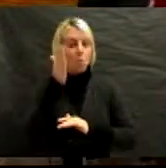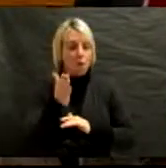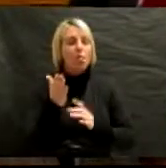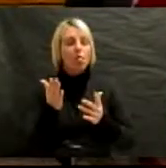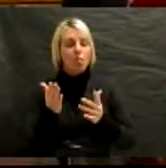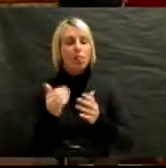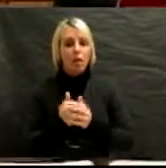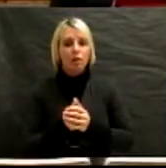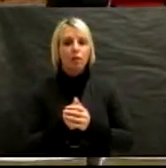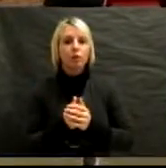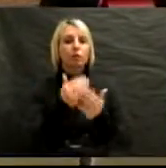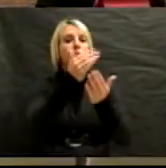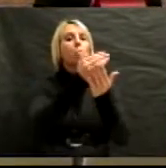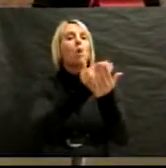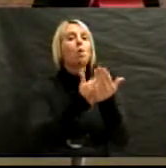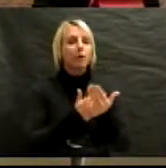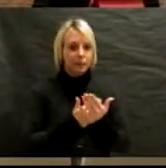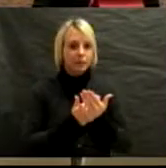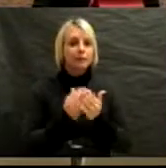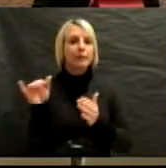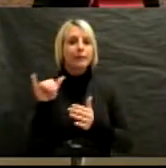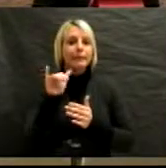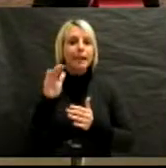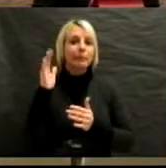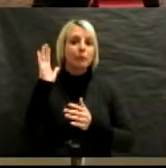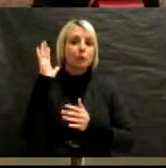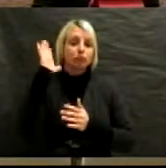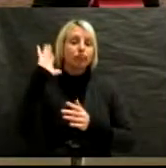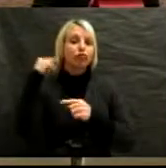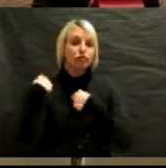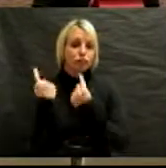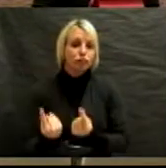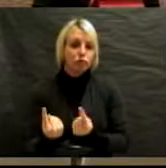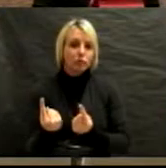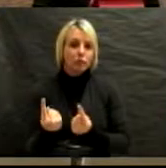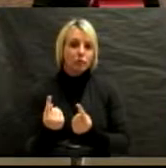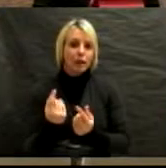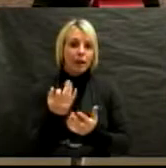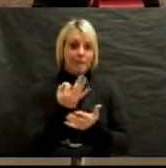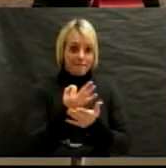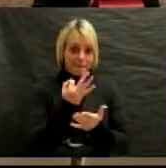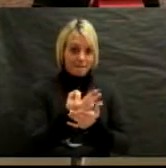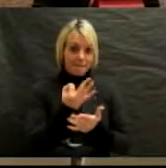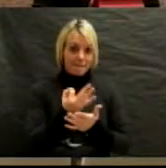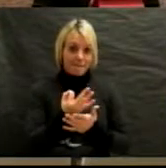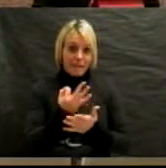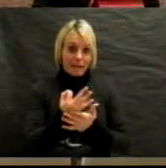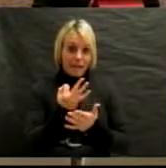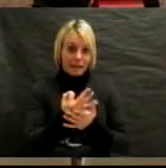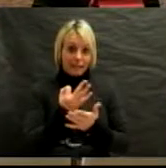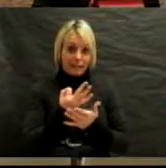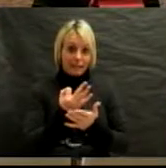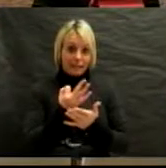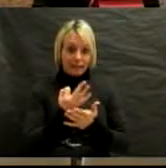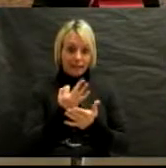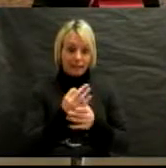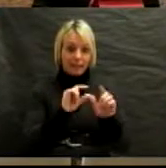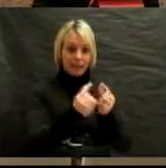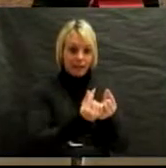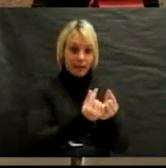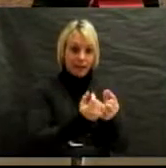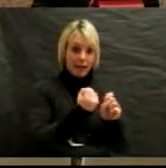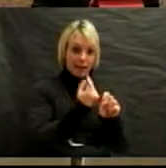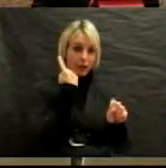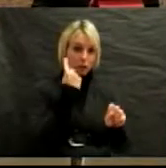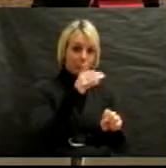years. So we'll start with finance in the finance committee. Last year that was Deb, Howard,